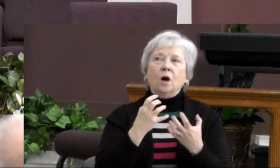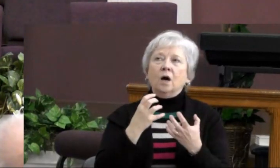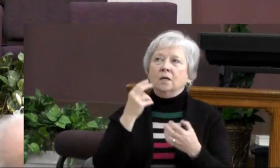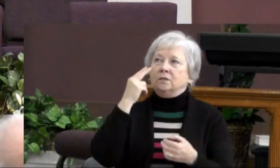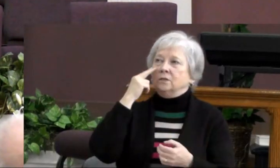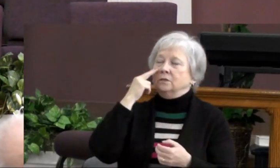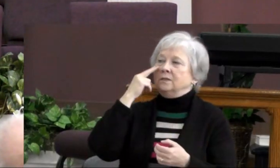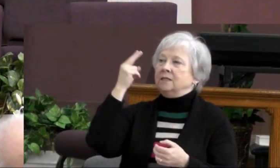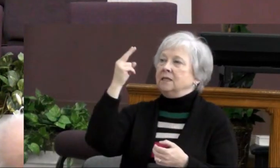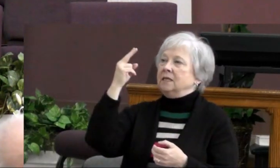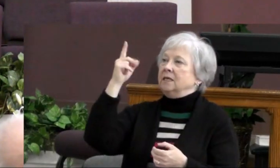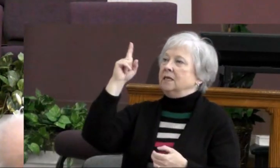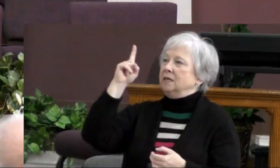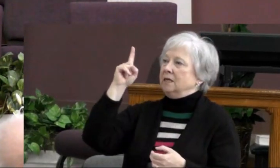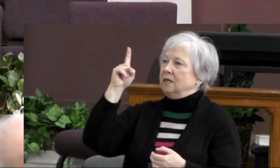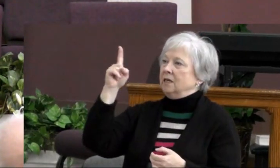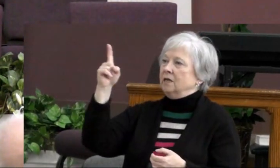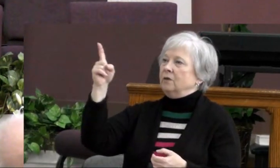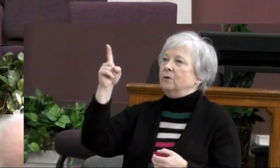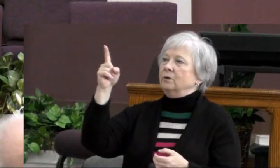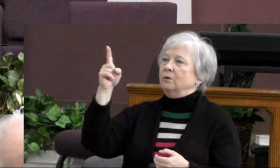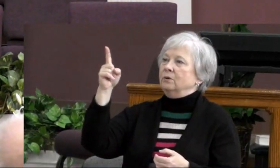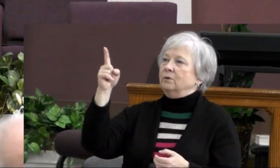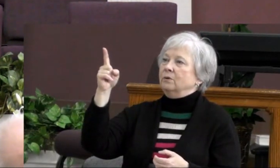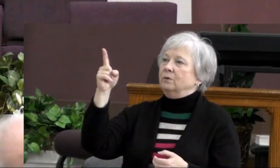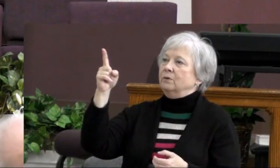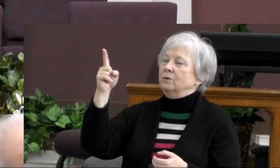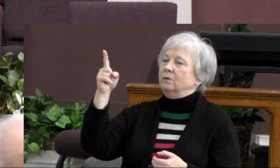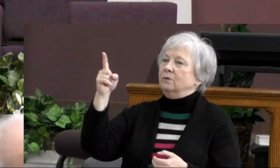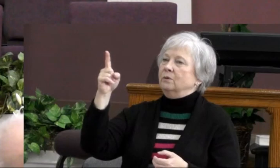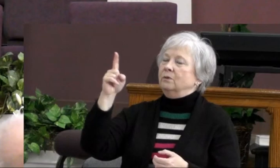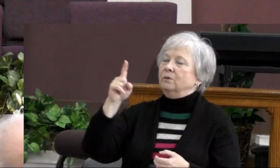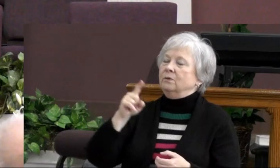I want to see